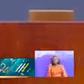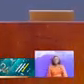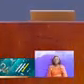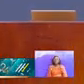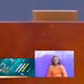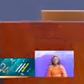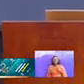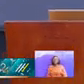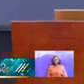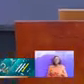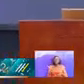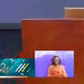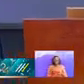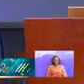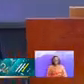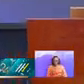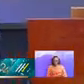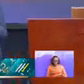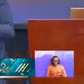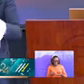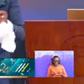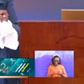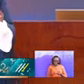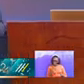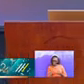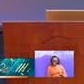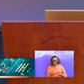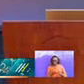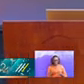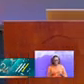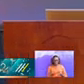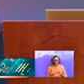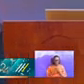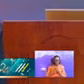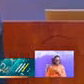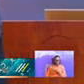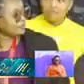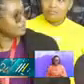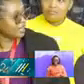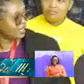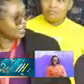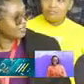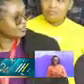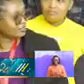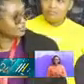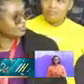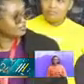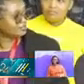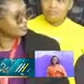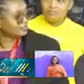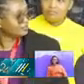Bible I ask am I reading old Edition then I discover did you feel the same